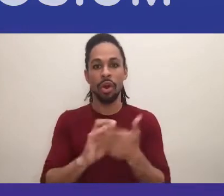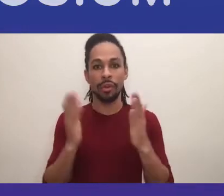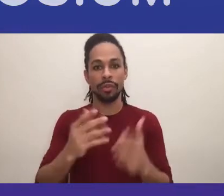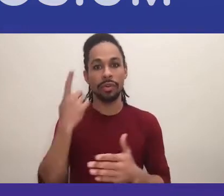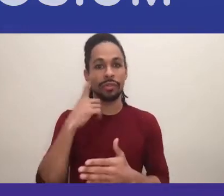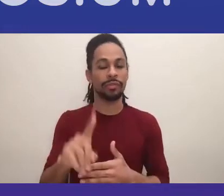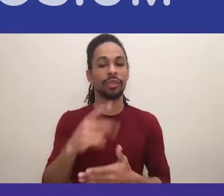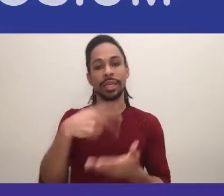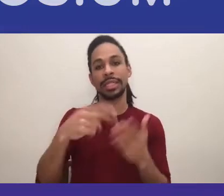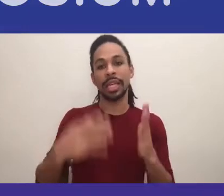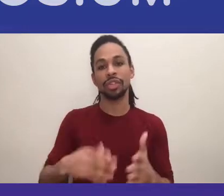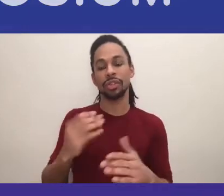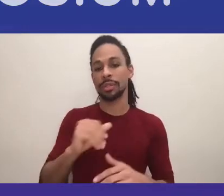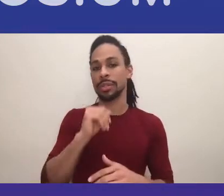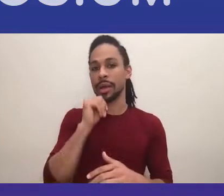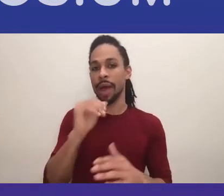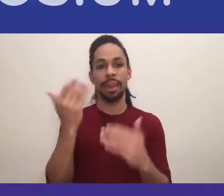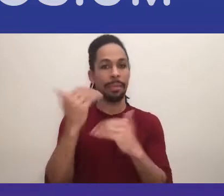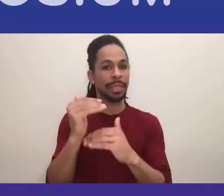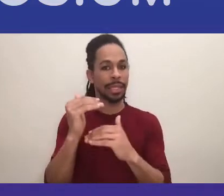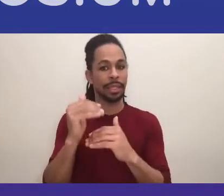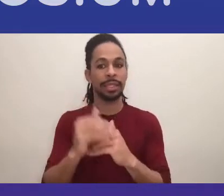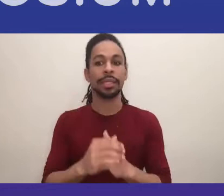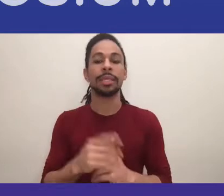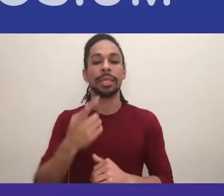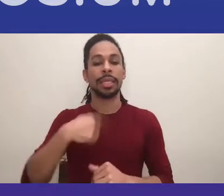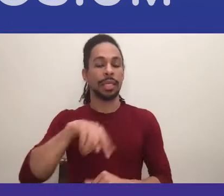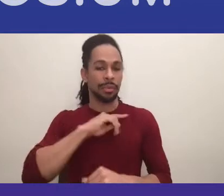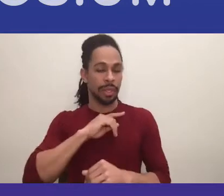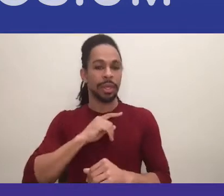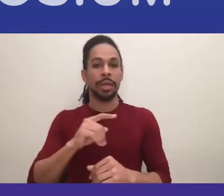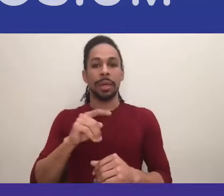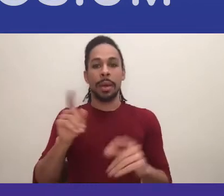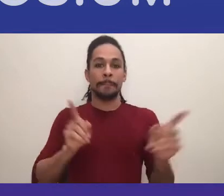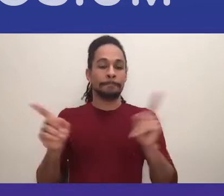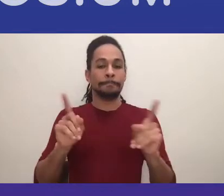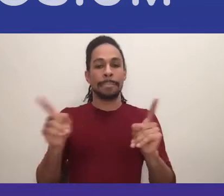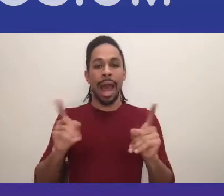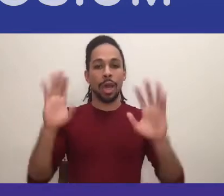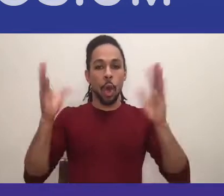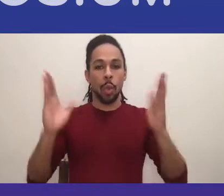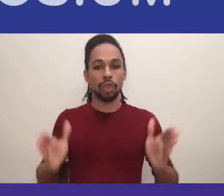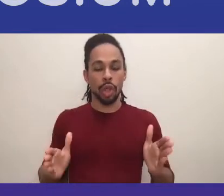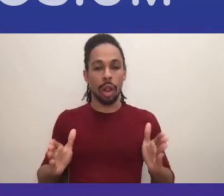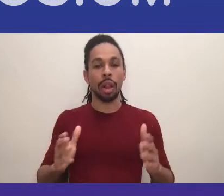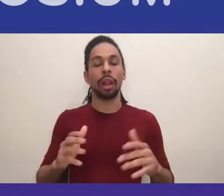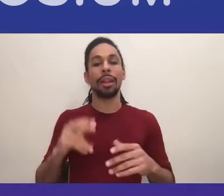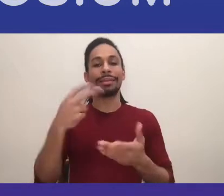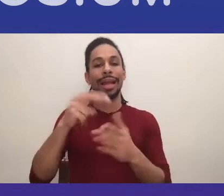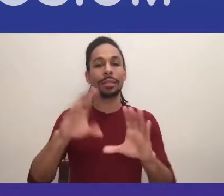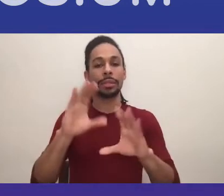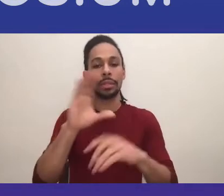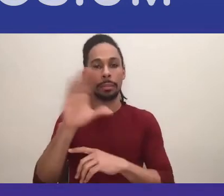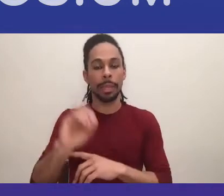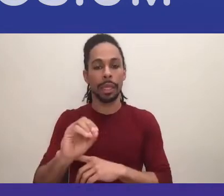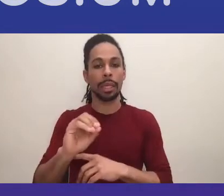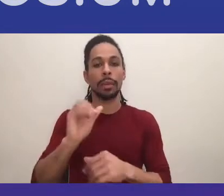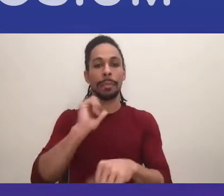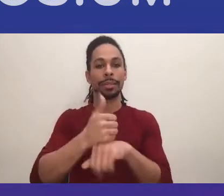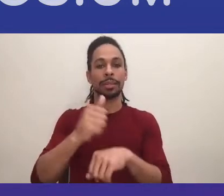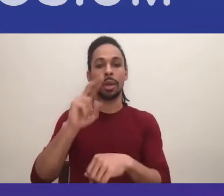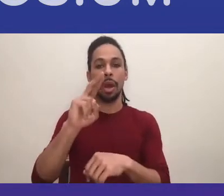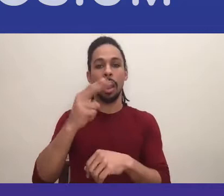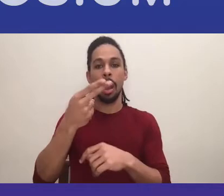Dancers Unlimited. We are a bi-coastal dance company based in Honolulu, Hawaii, and also New York City.